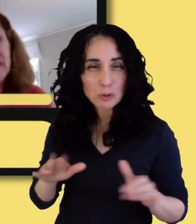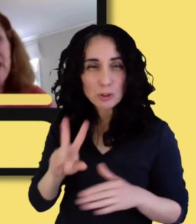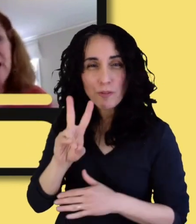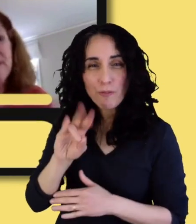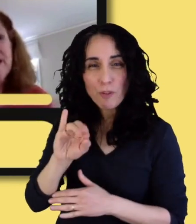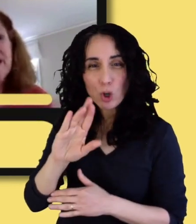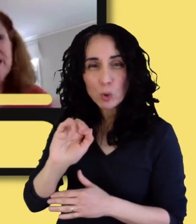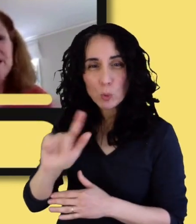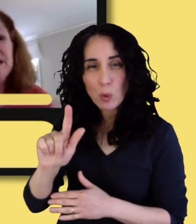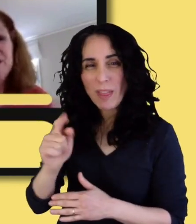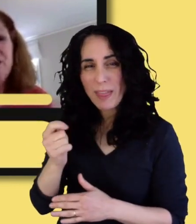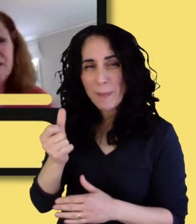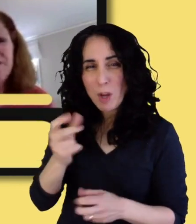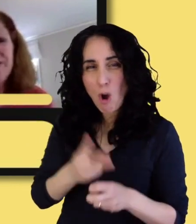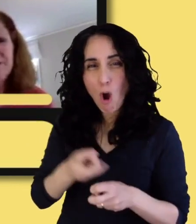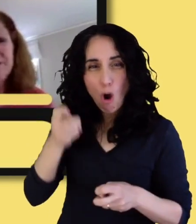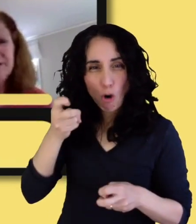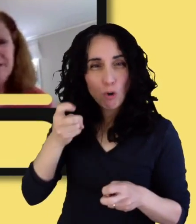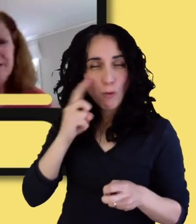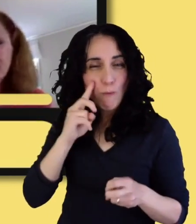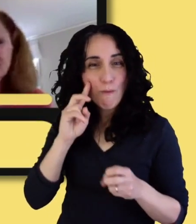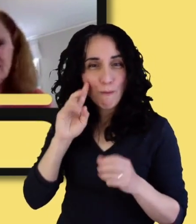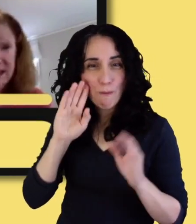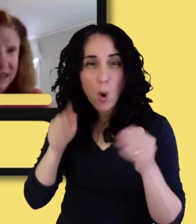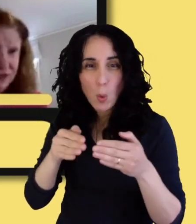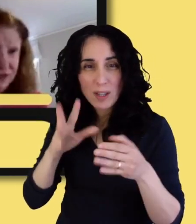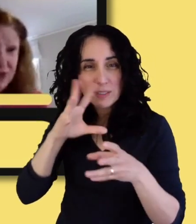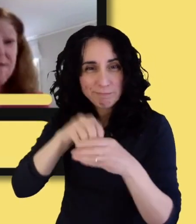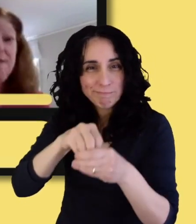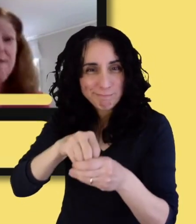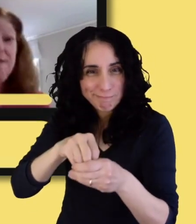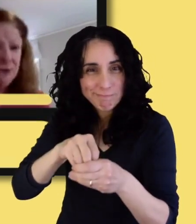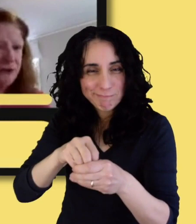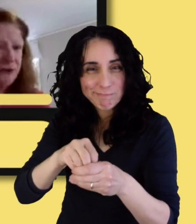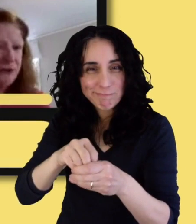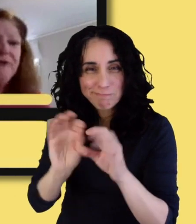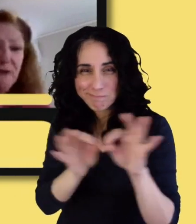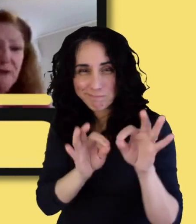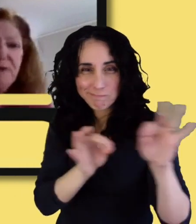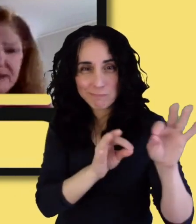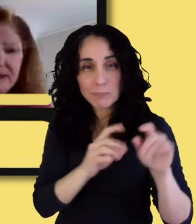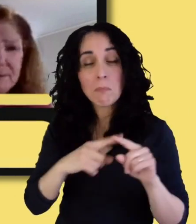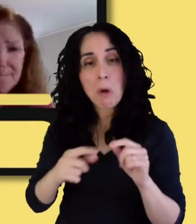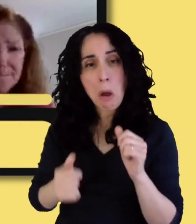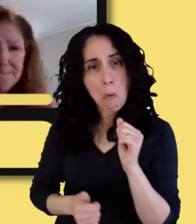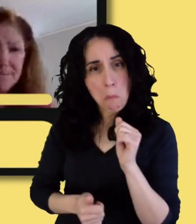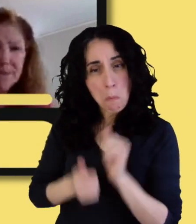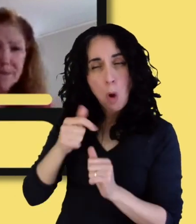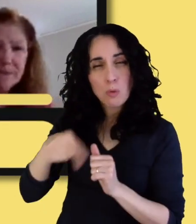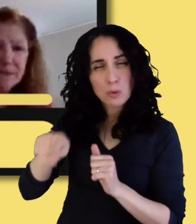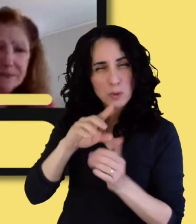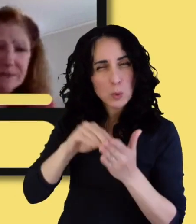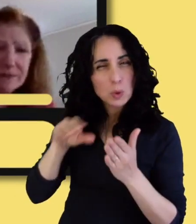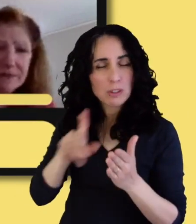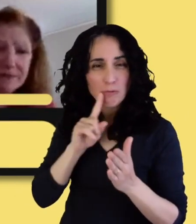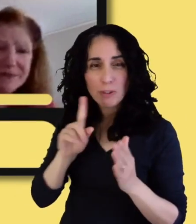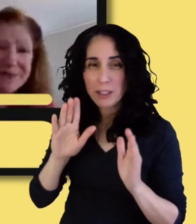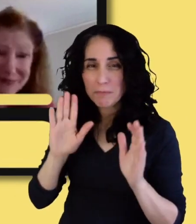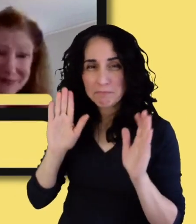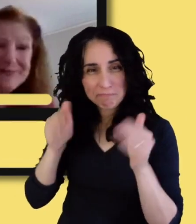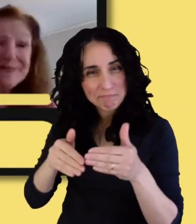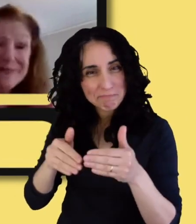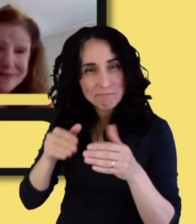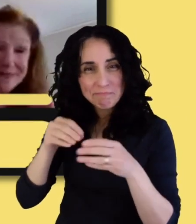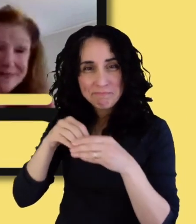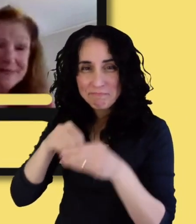virtual, it's harder for them to stay focused and engaged, but the majority do very well with it. That's great to